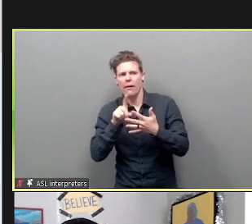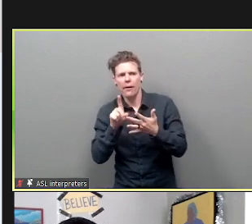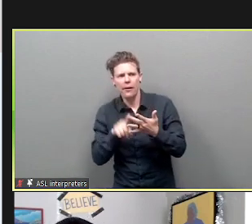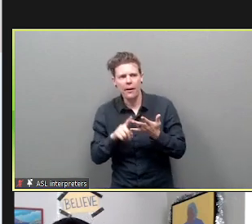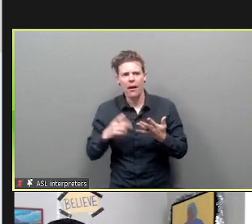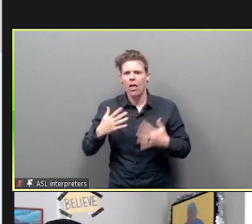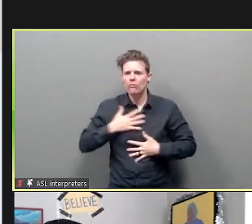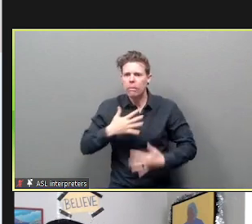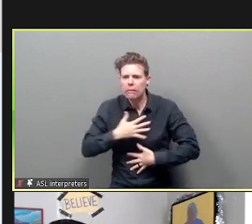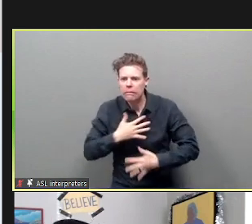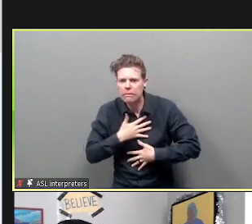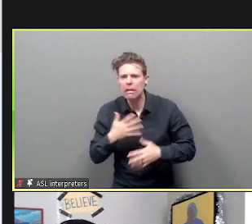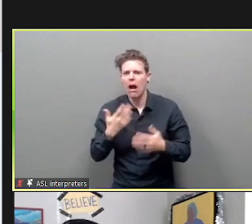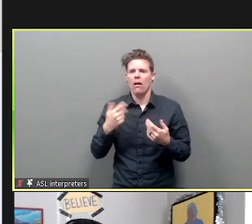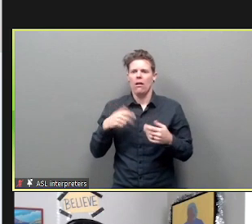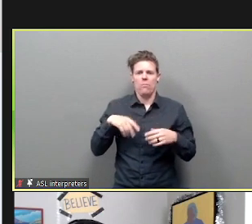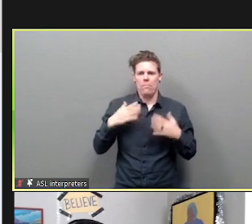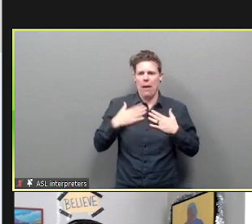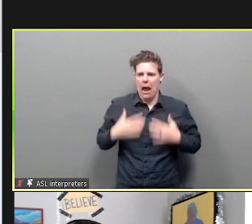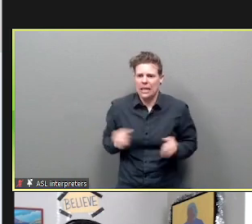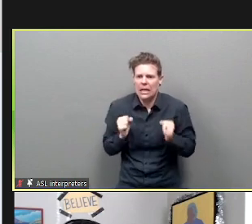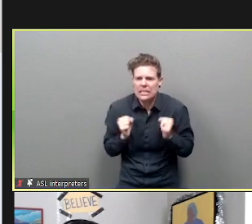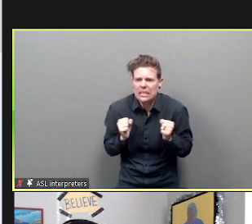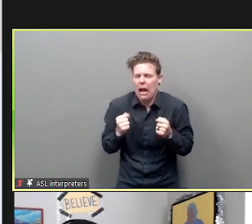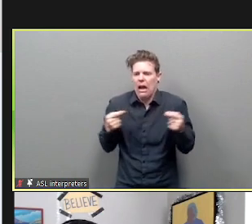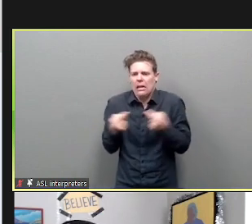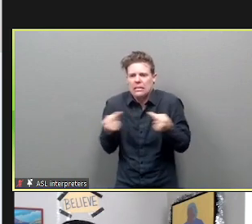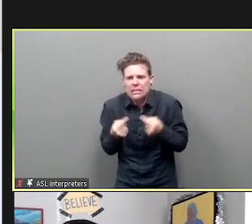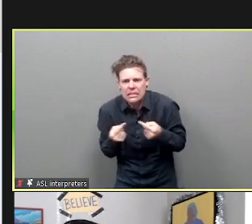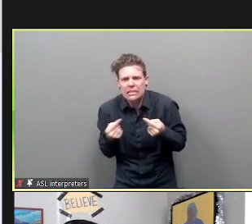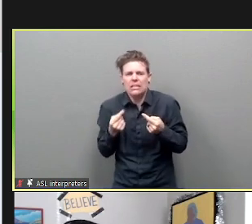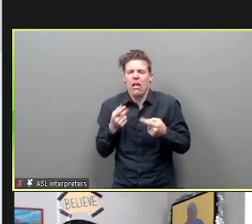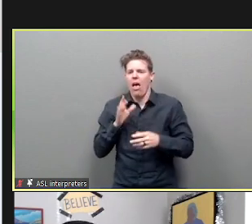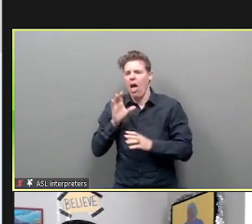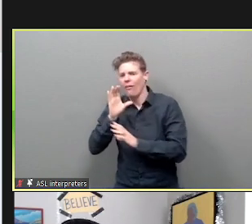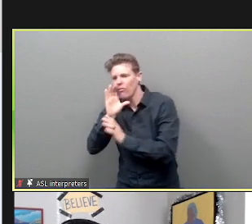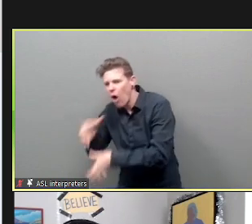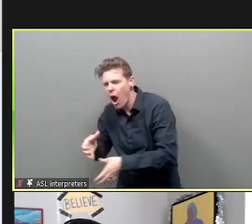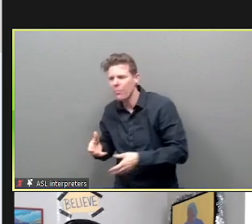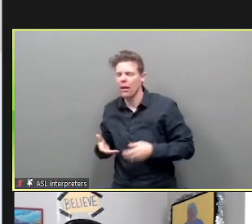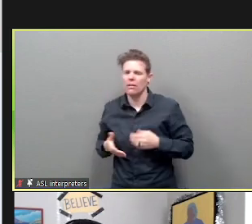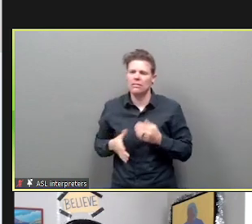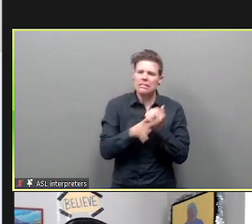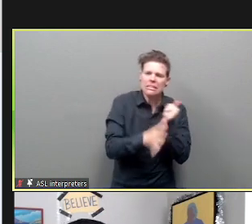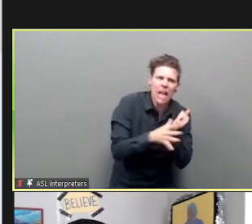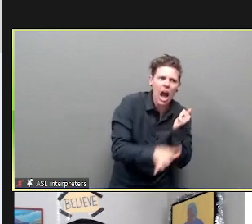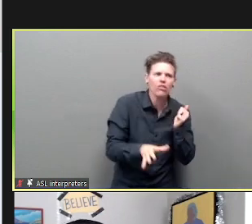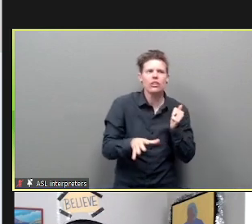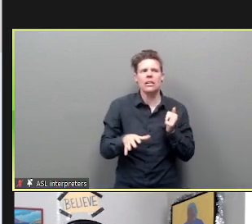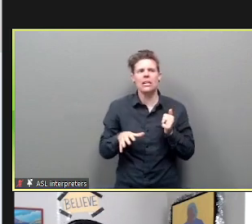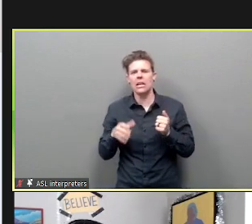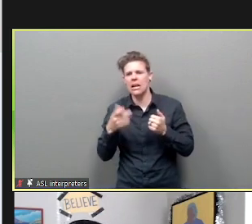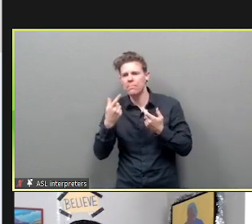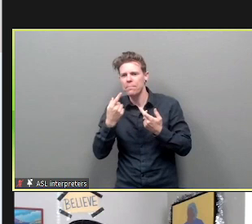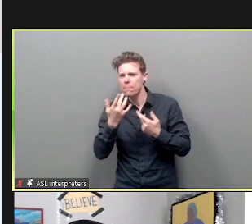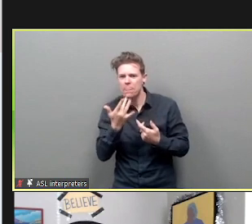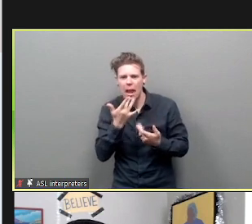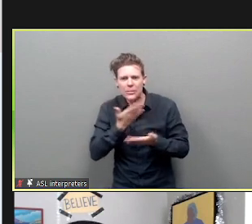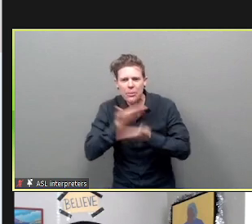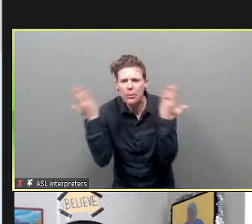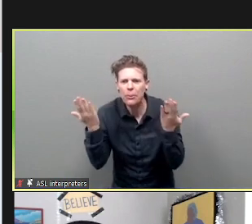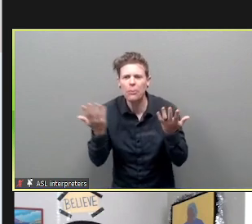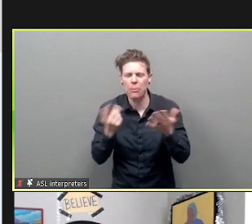aches, vomiting, diarrhea, or a new loss of taste or smell, then you know, okay, I have symptoms.